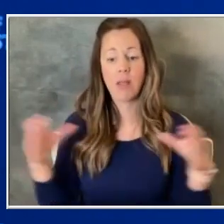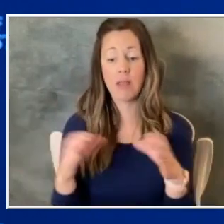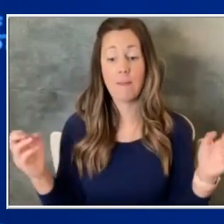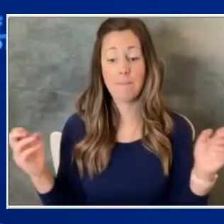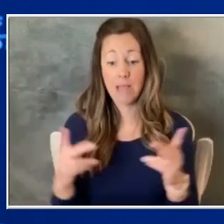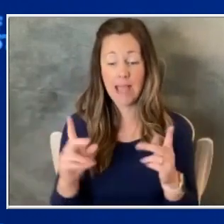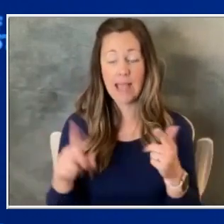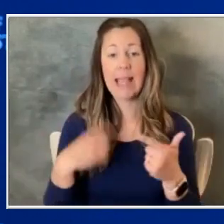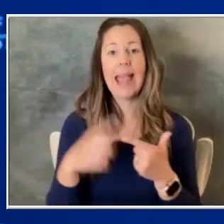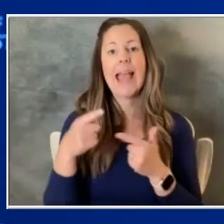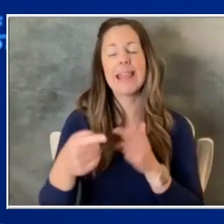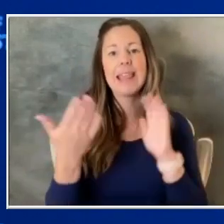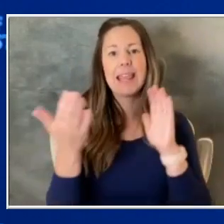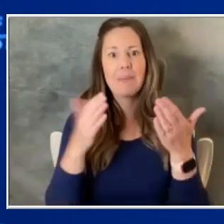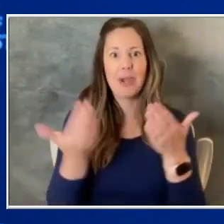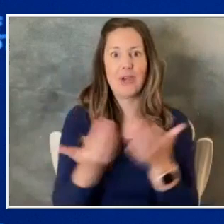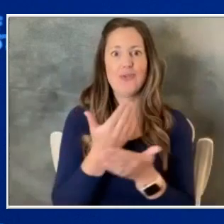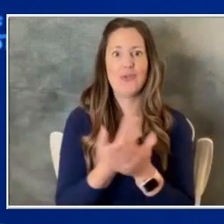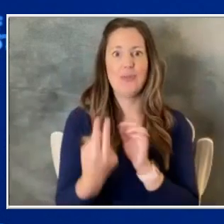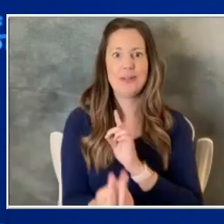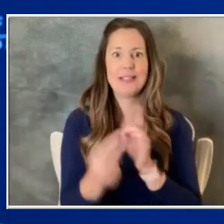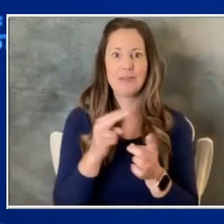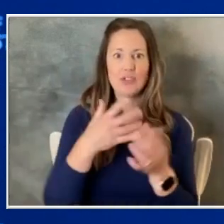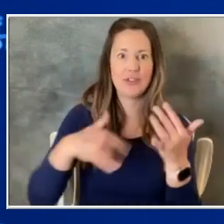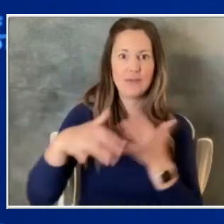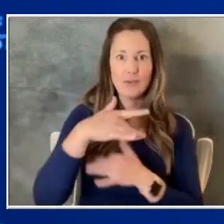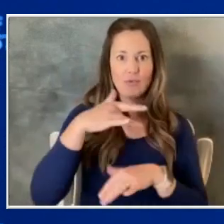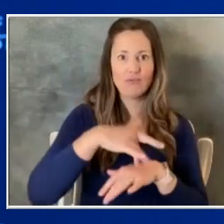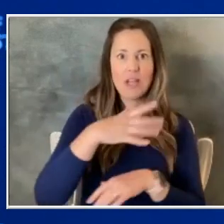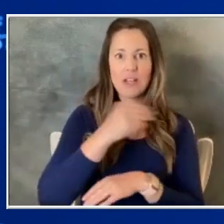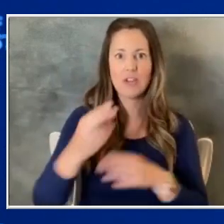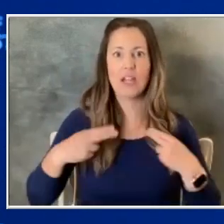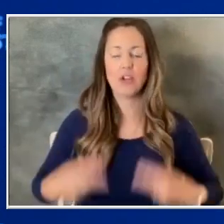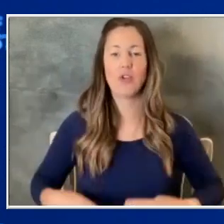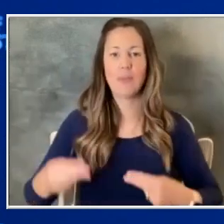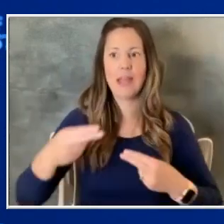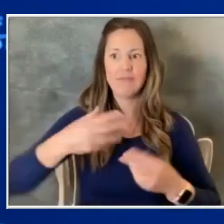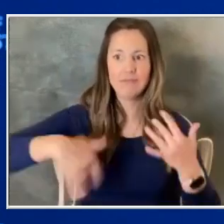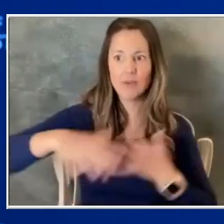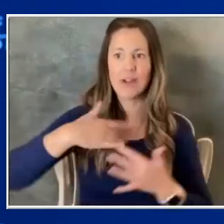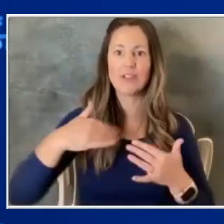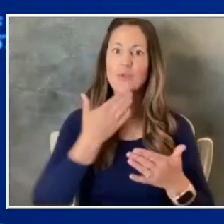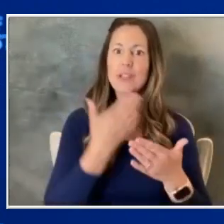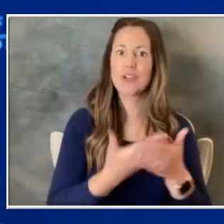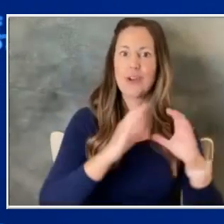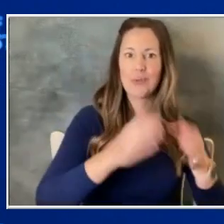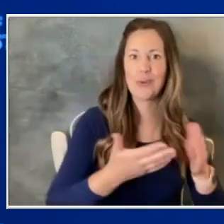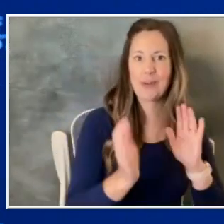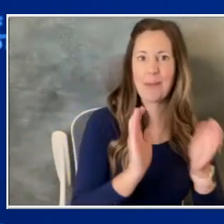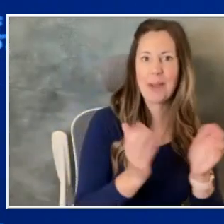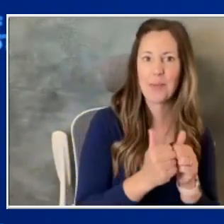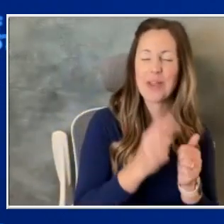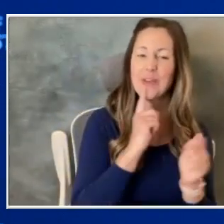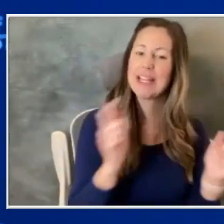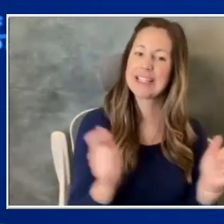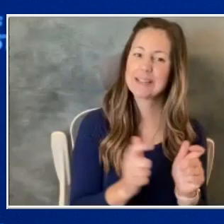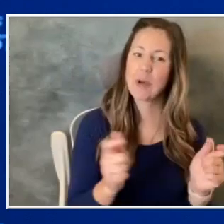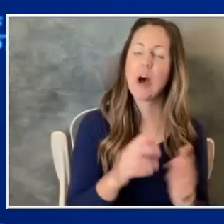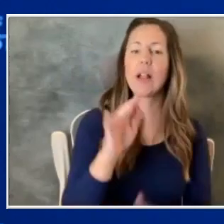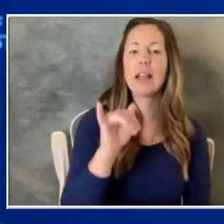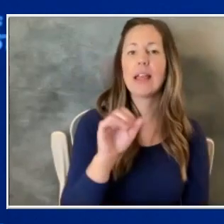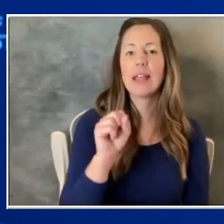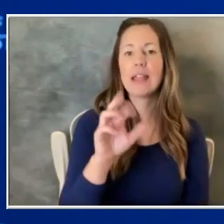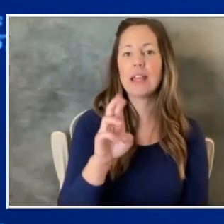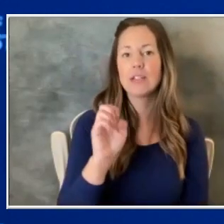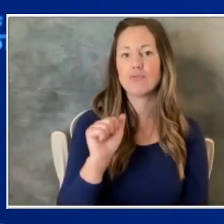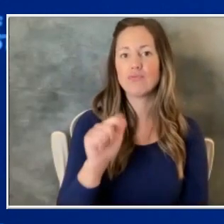of social touch and human interaction. So we have a good comparator. And it was a small study. It was performed in Israel, about